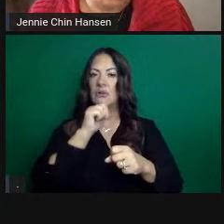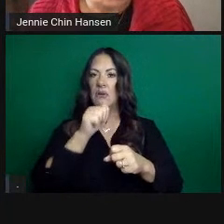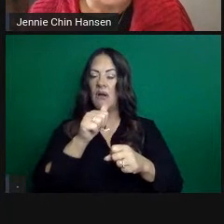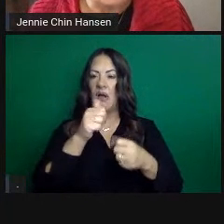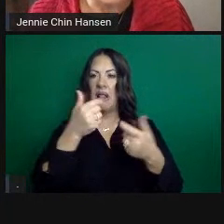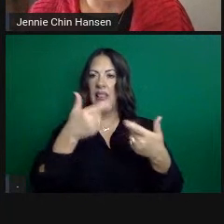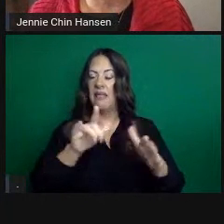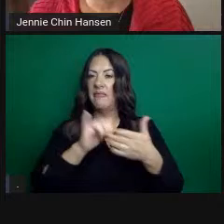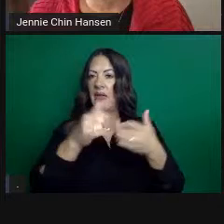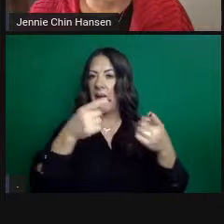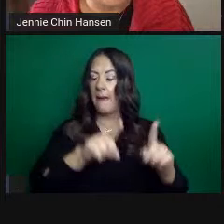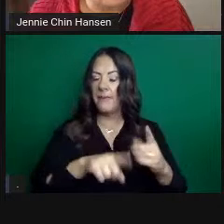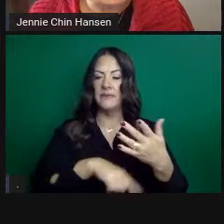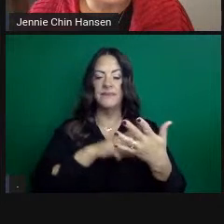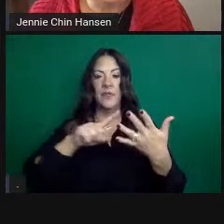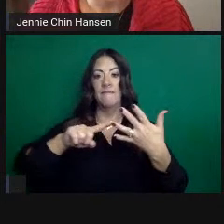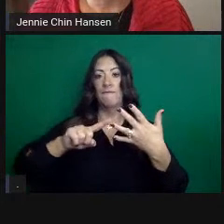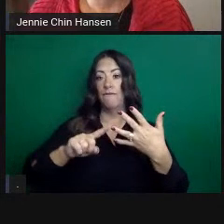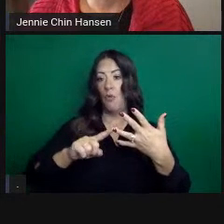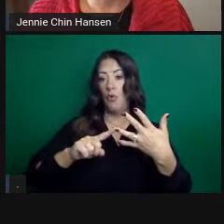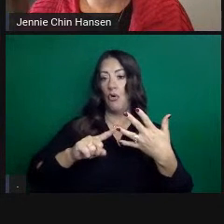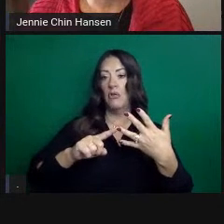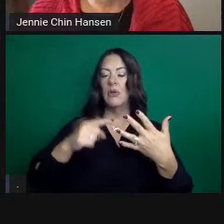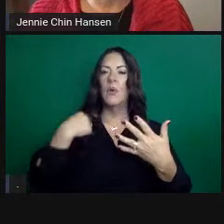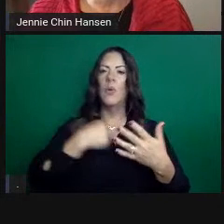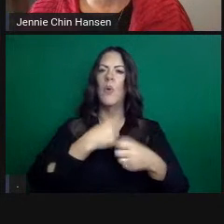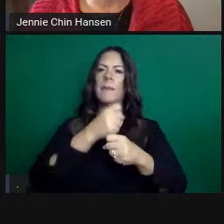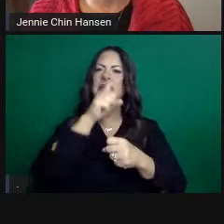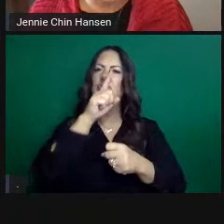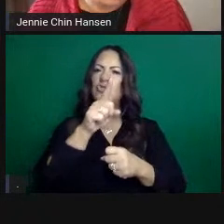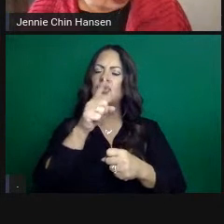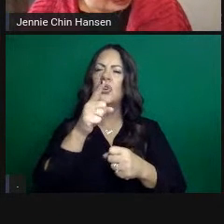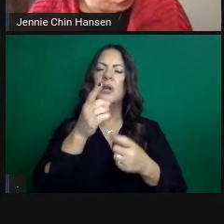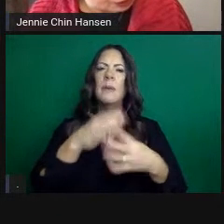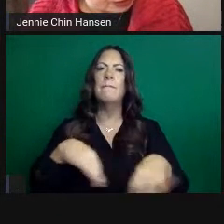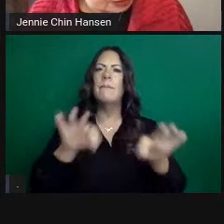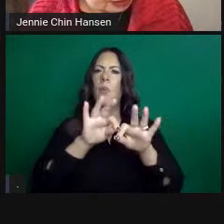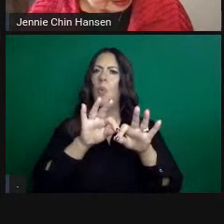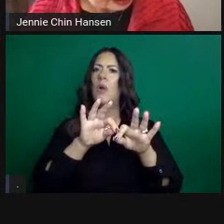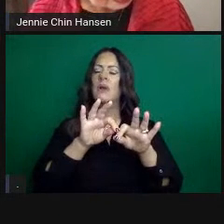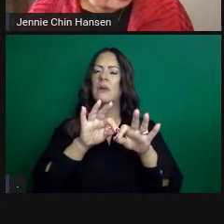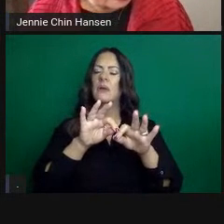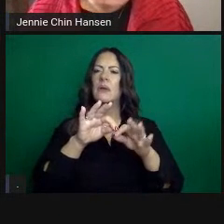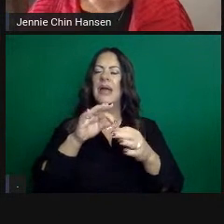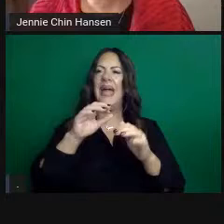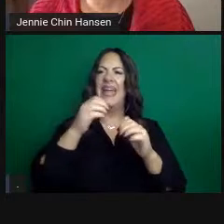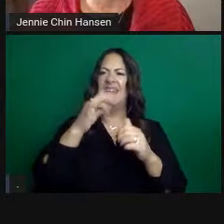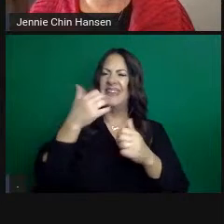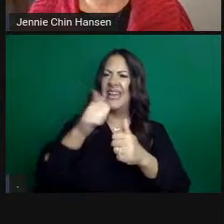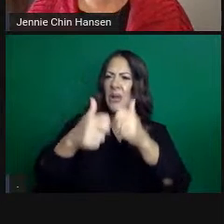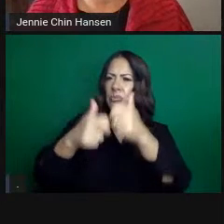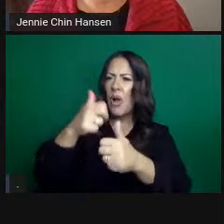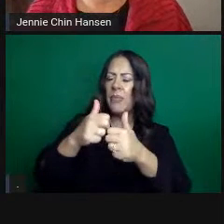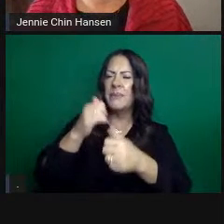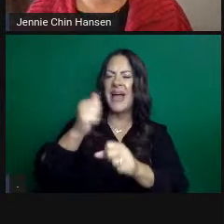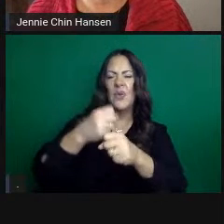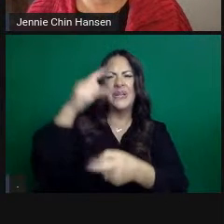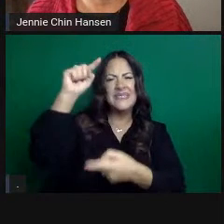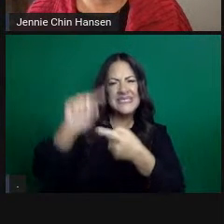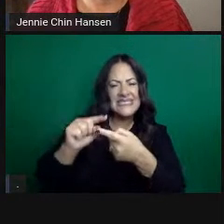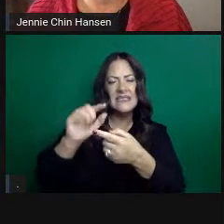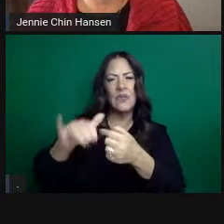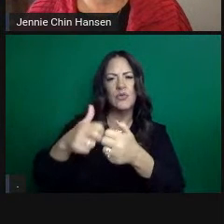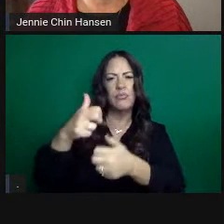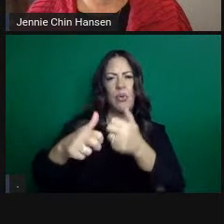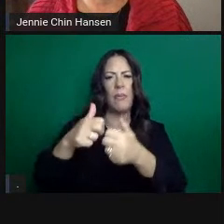the rewards that are possible, along with how to mitigate challenges. And then finally, to make sure that there